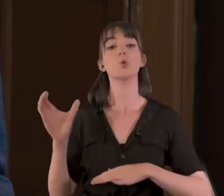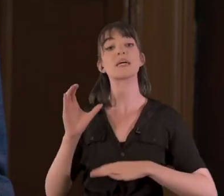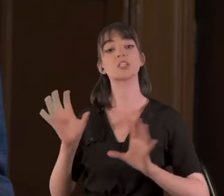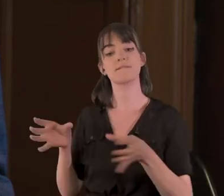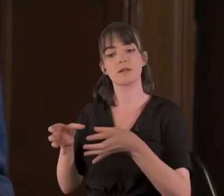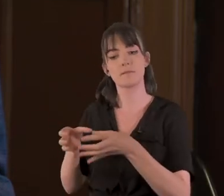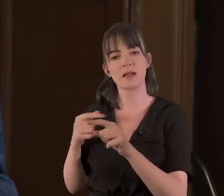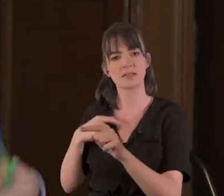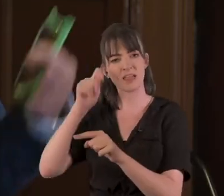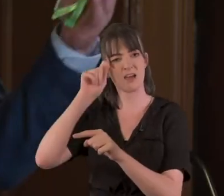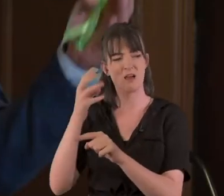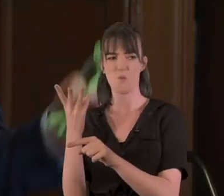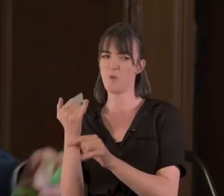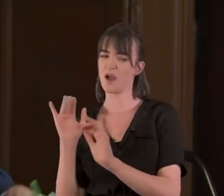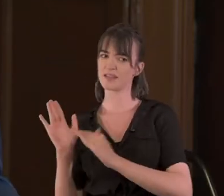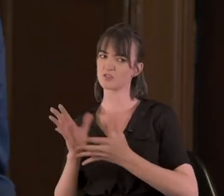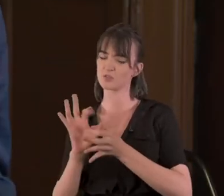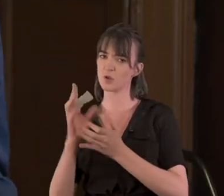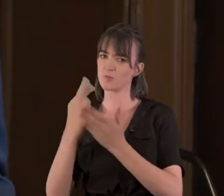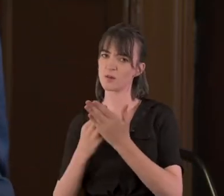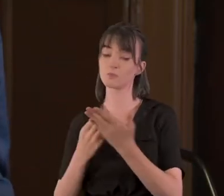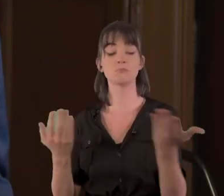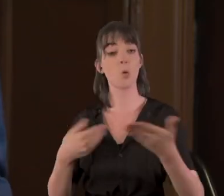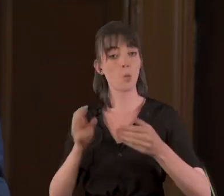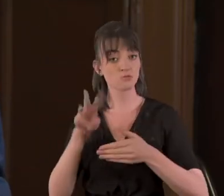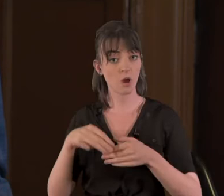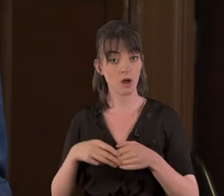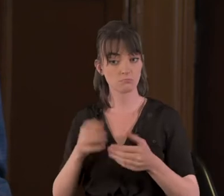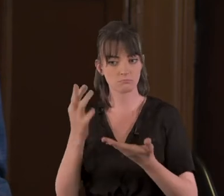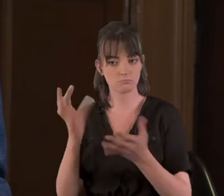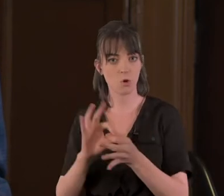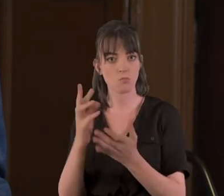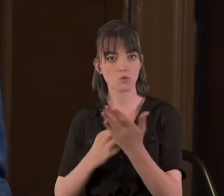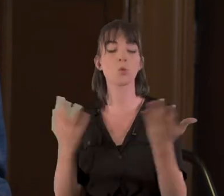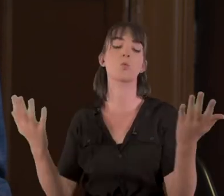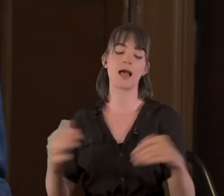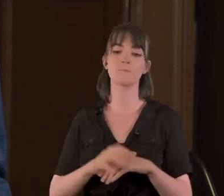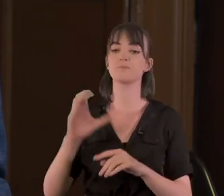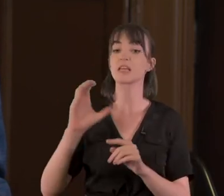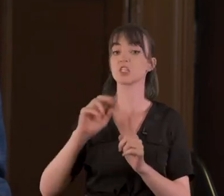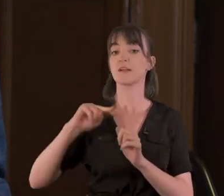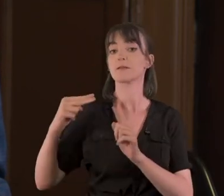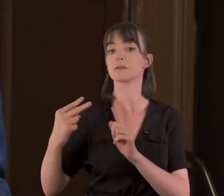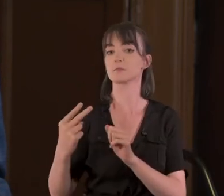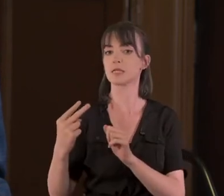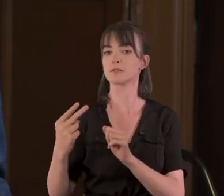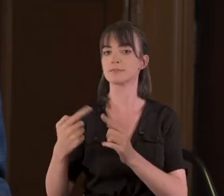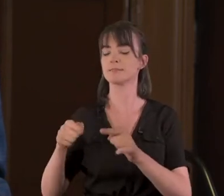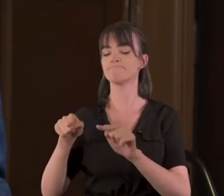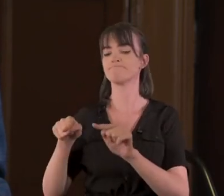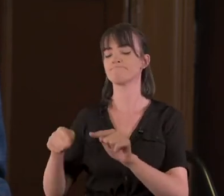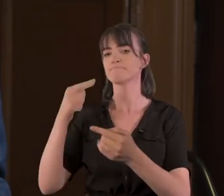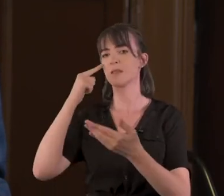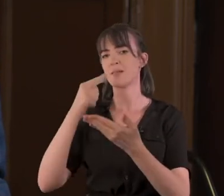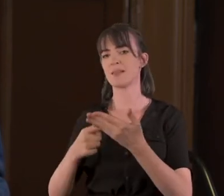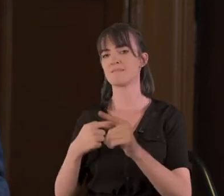cynically introducing Home Rule. Well, what's wrong with Home Rule? Well, from the Conservative point of view, this was to put in play, to put a question